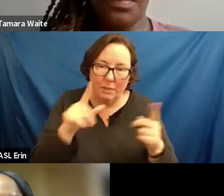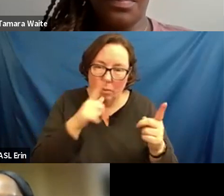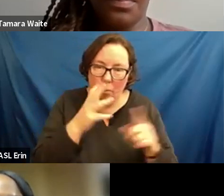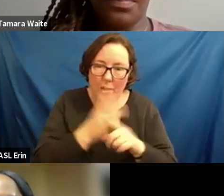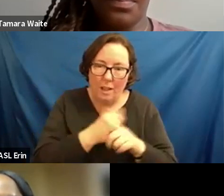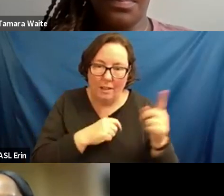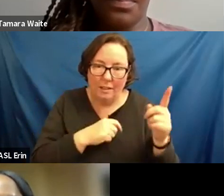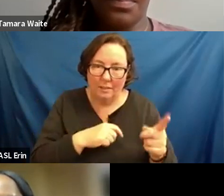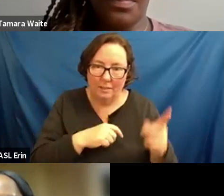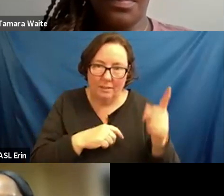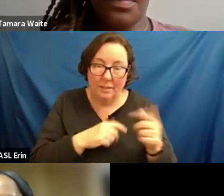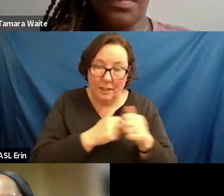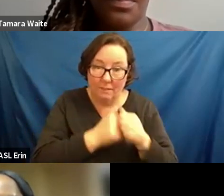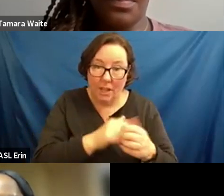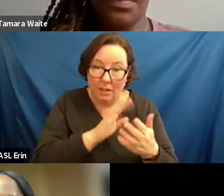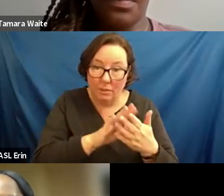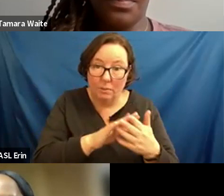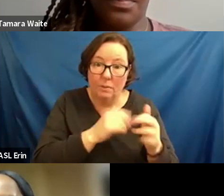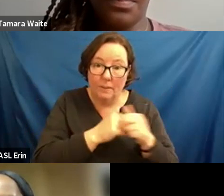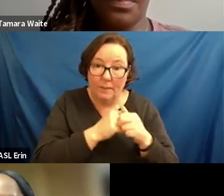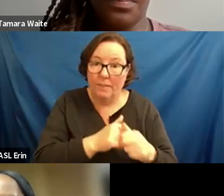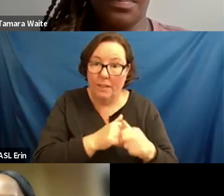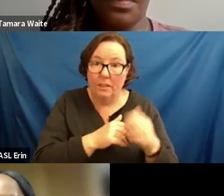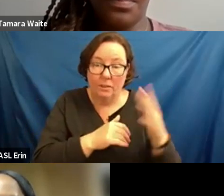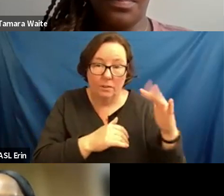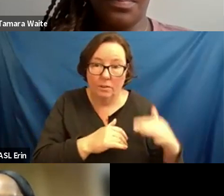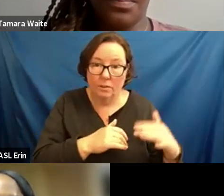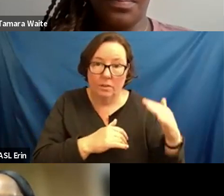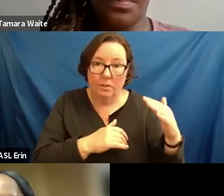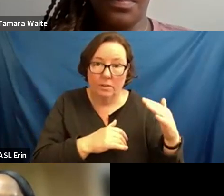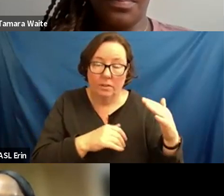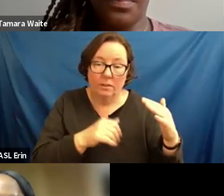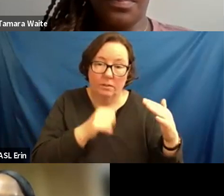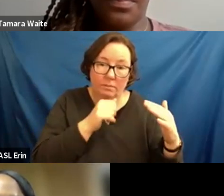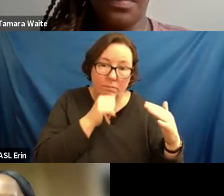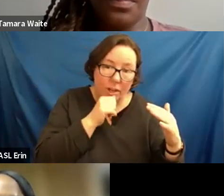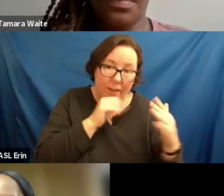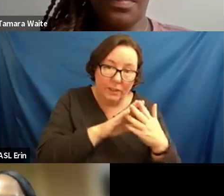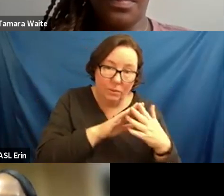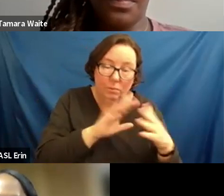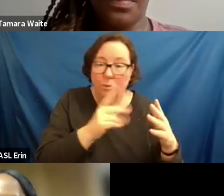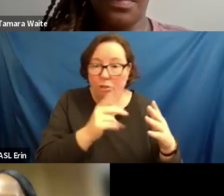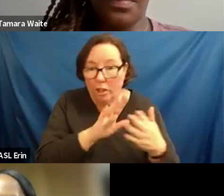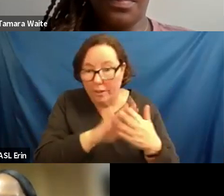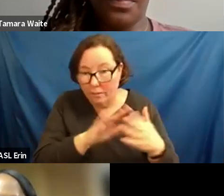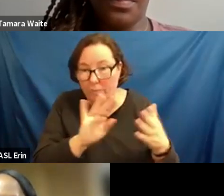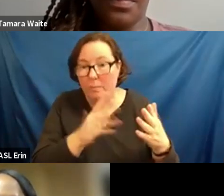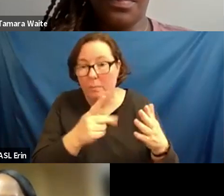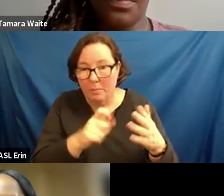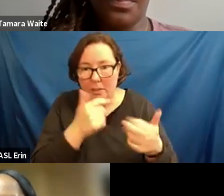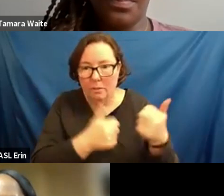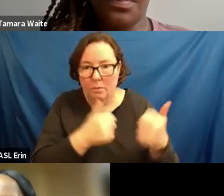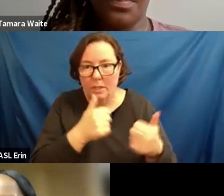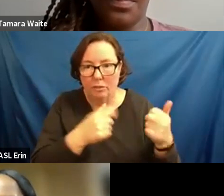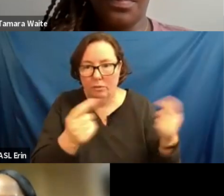seats, but either by a school or by just simply by charter, private, BPS school, and